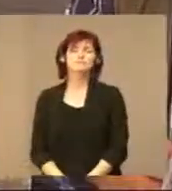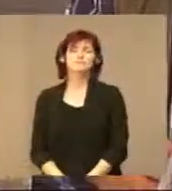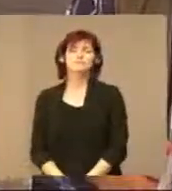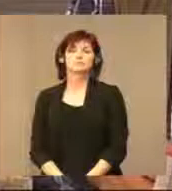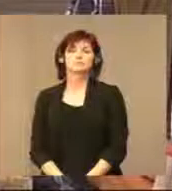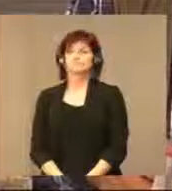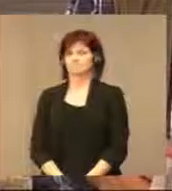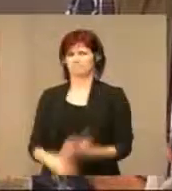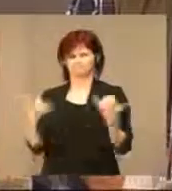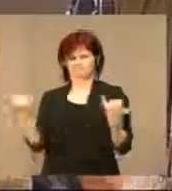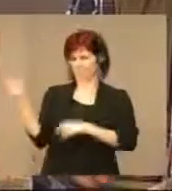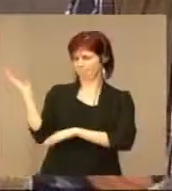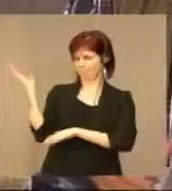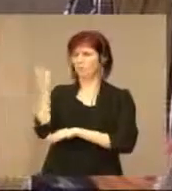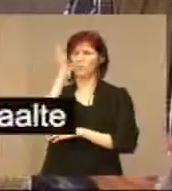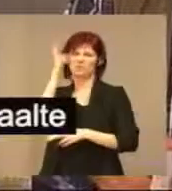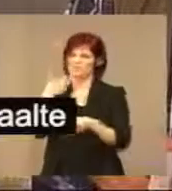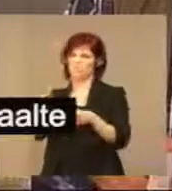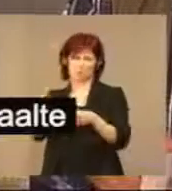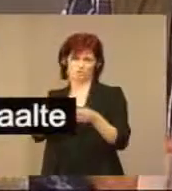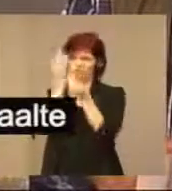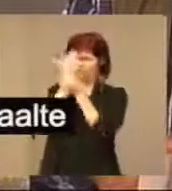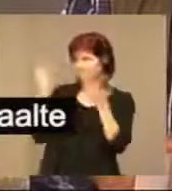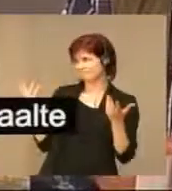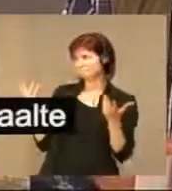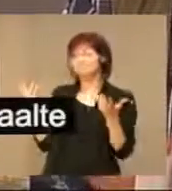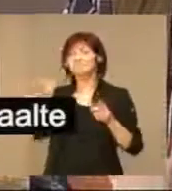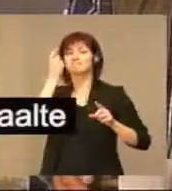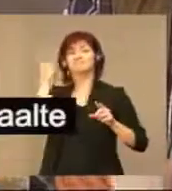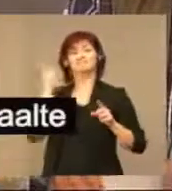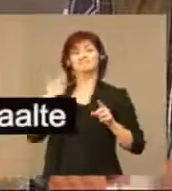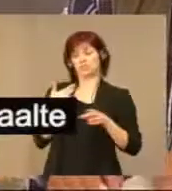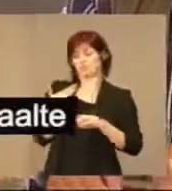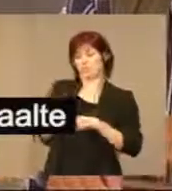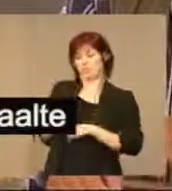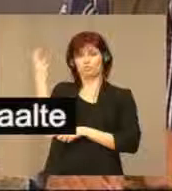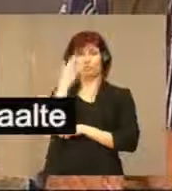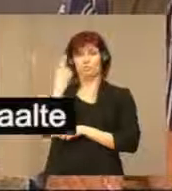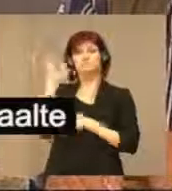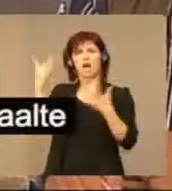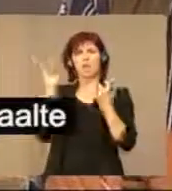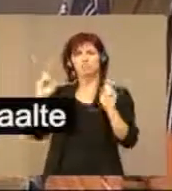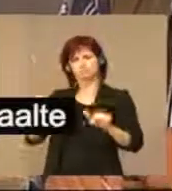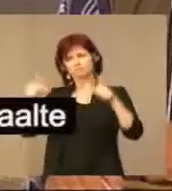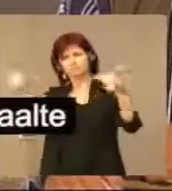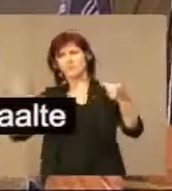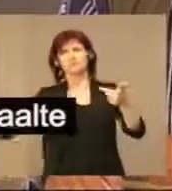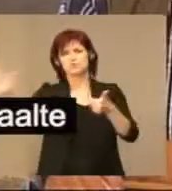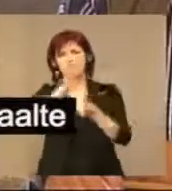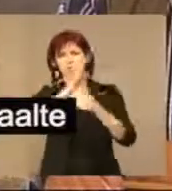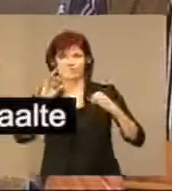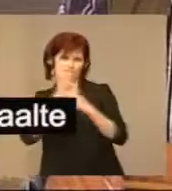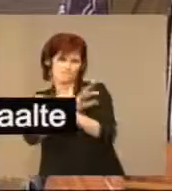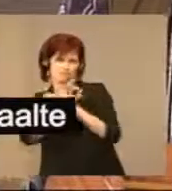short remarks today, and they will be short because I'm looking forward to the question and answer session, I'll give you a little